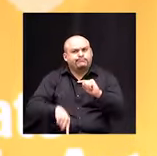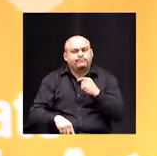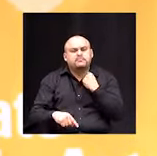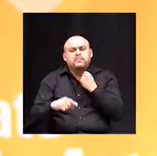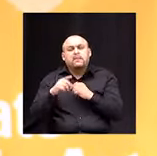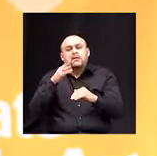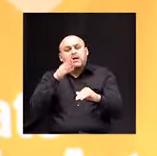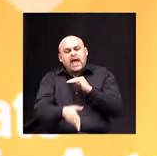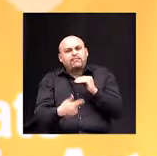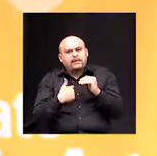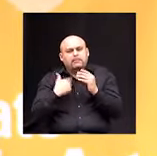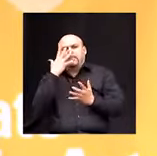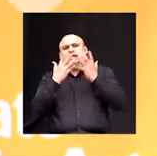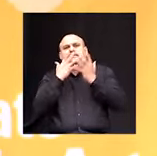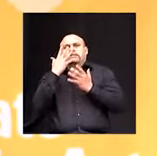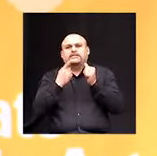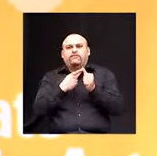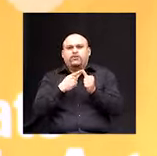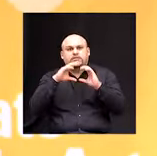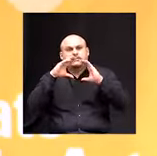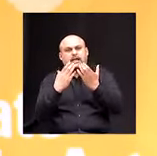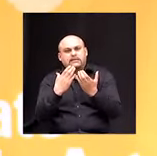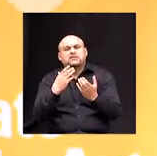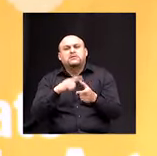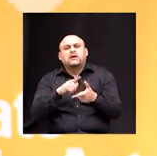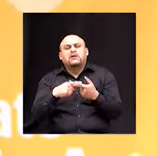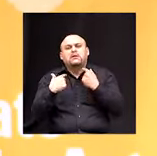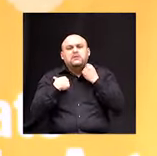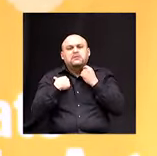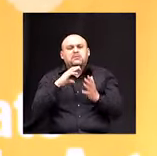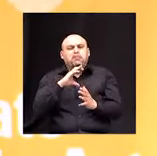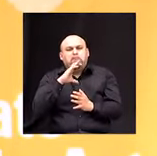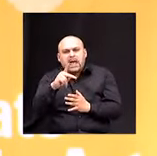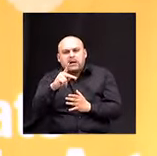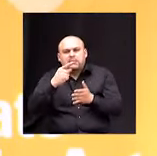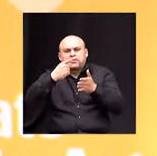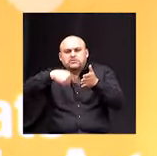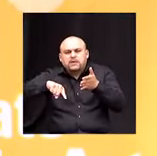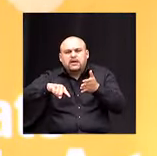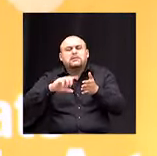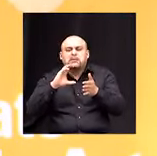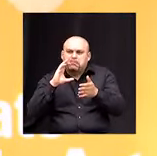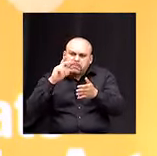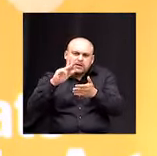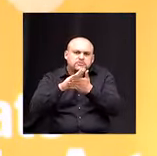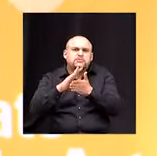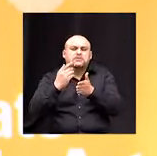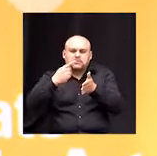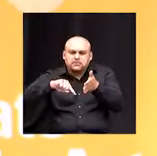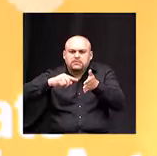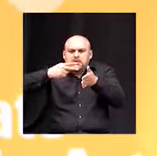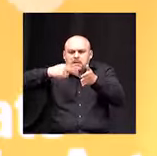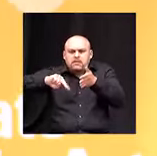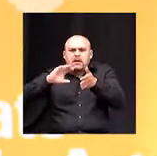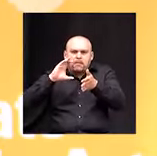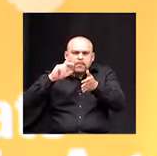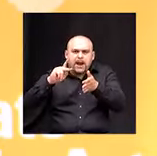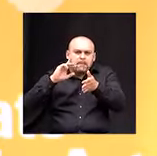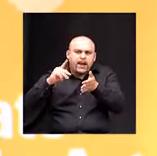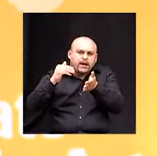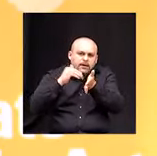After a rather embarrassing first vocal class, I went back the next week, and the week after that, and the week after that, and so on